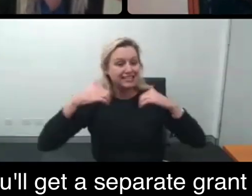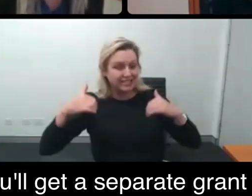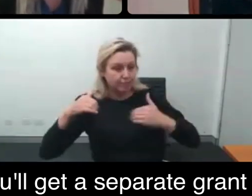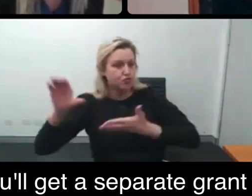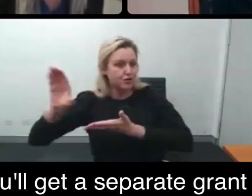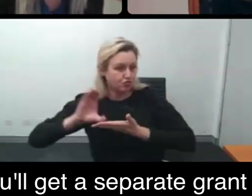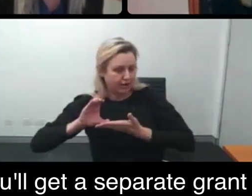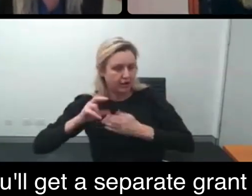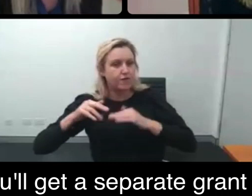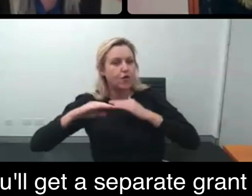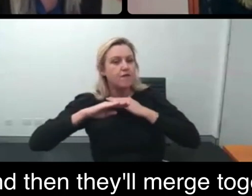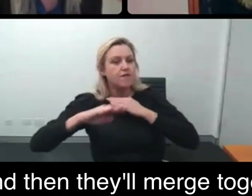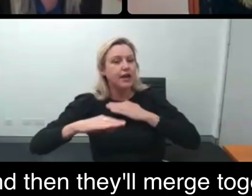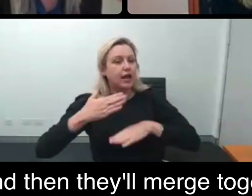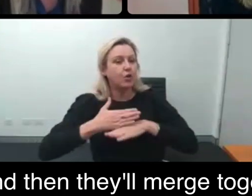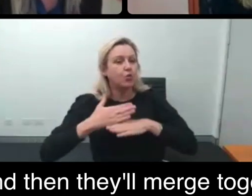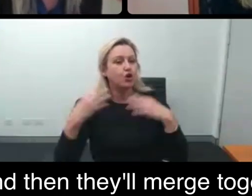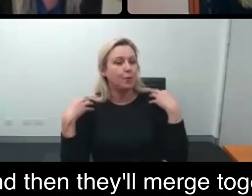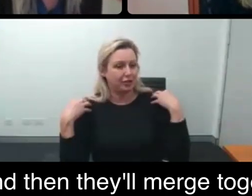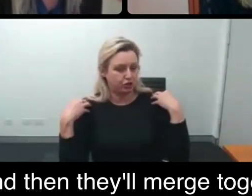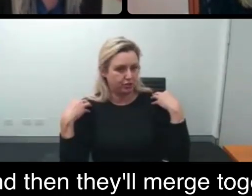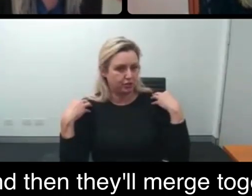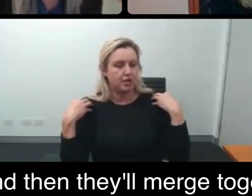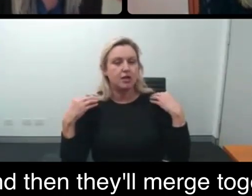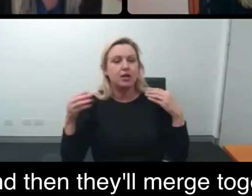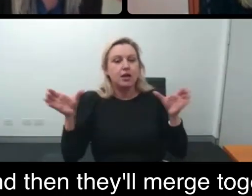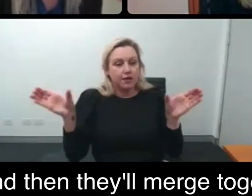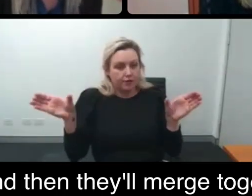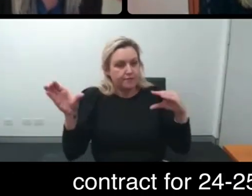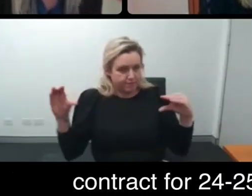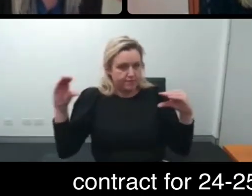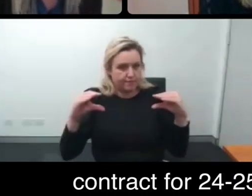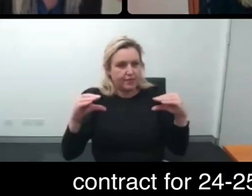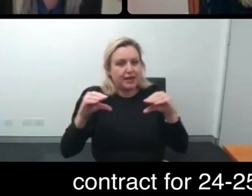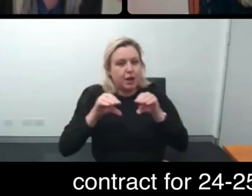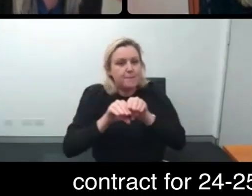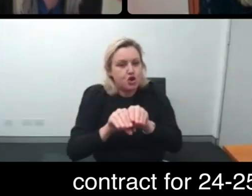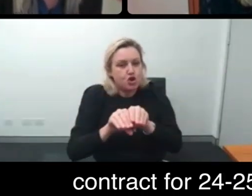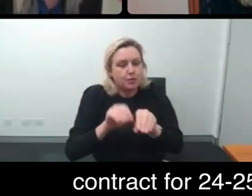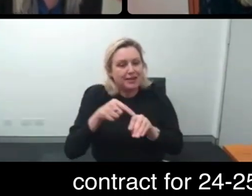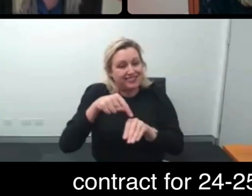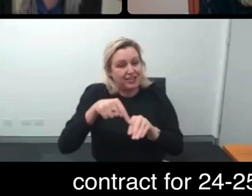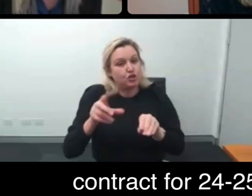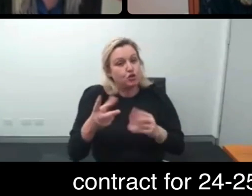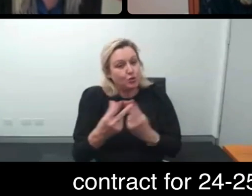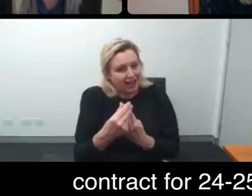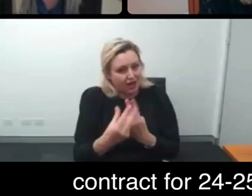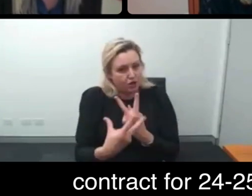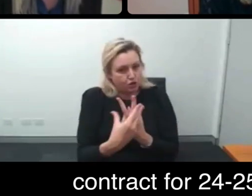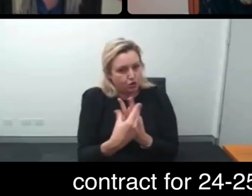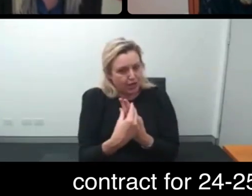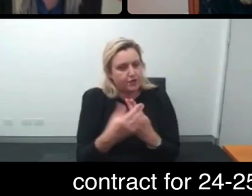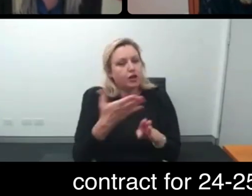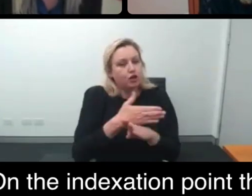for Fair Work Commission, and then they'll merge together to become your new contract for 24-25 with